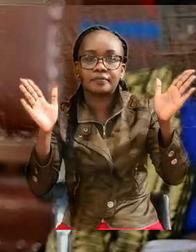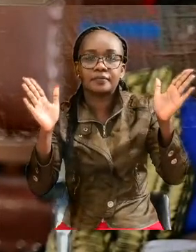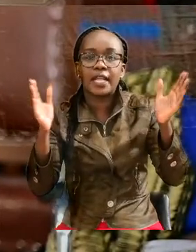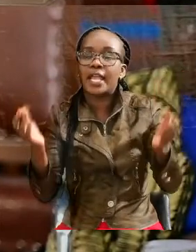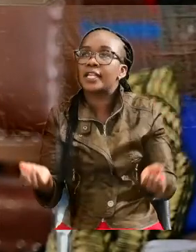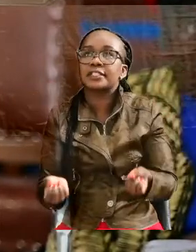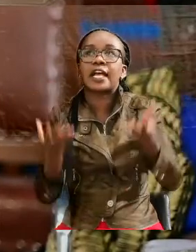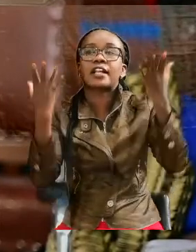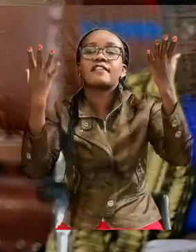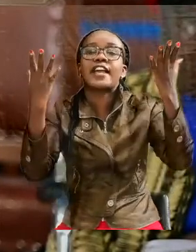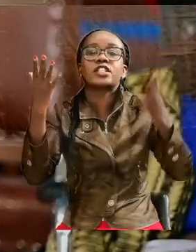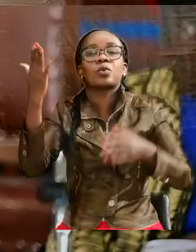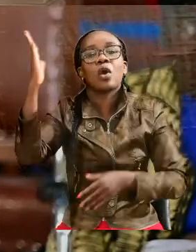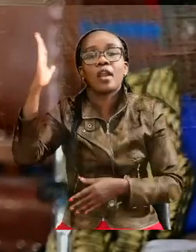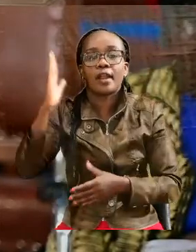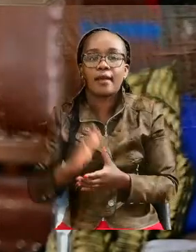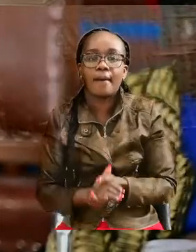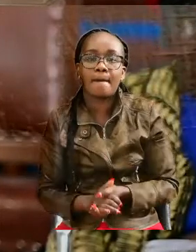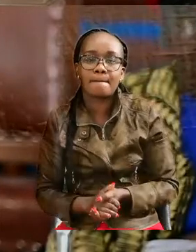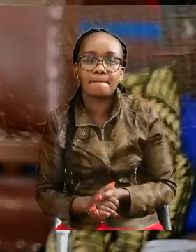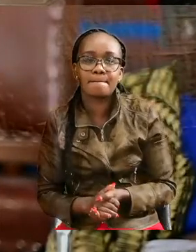sacrifice.